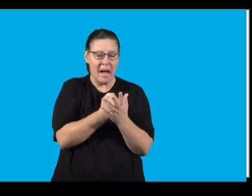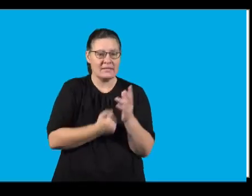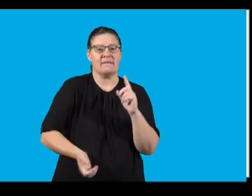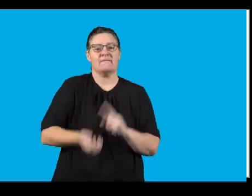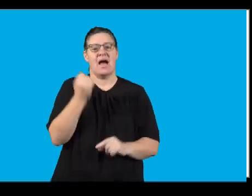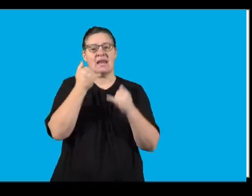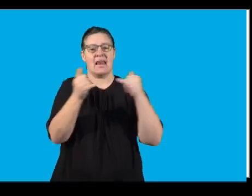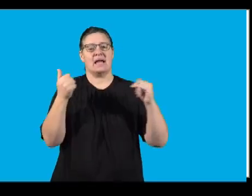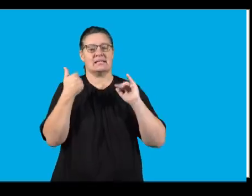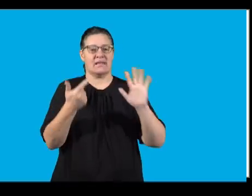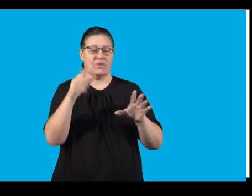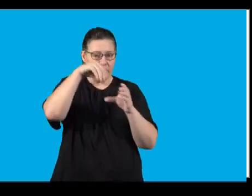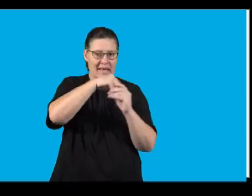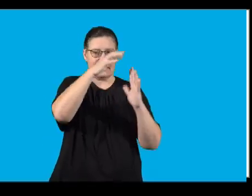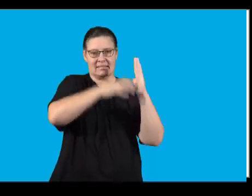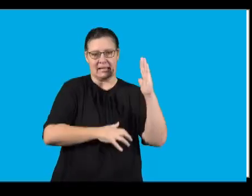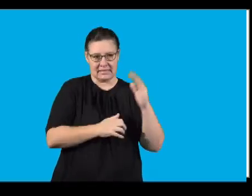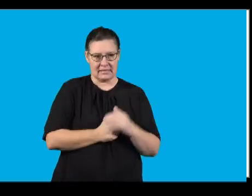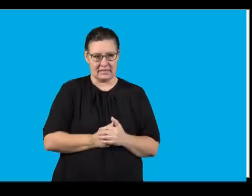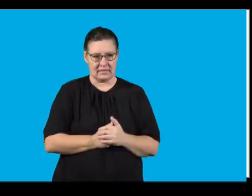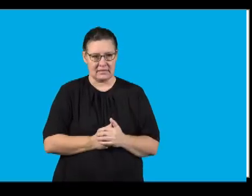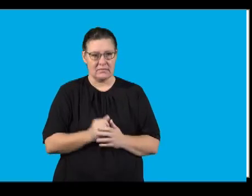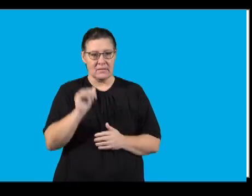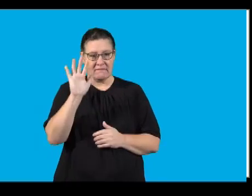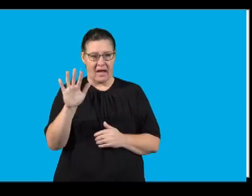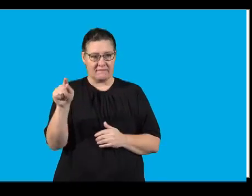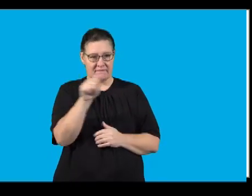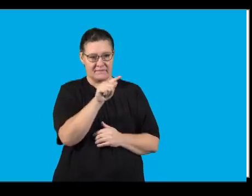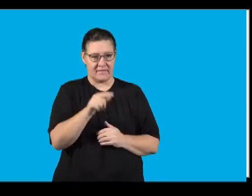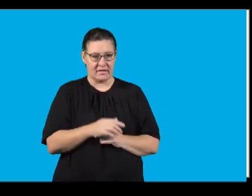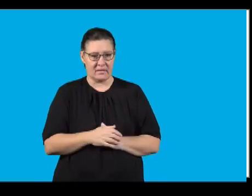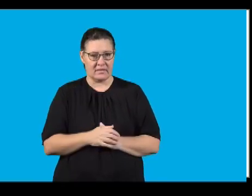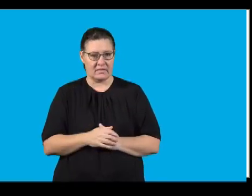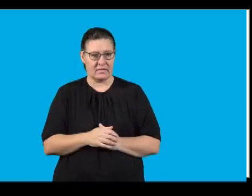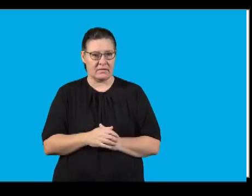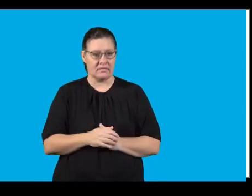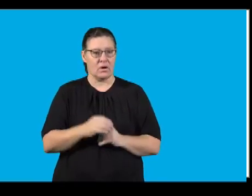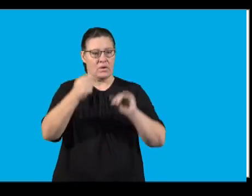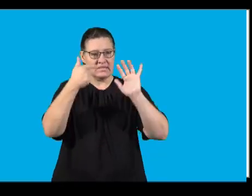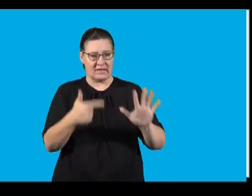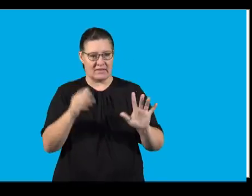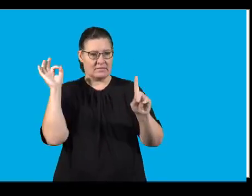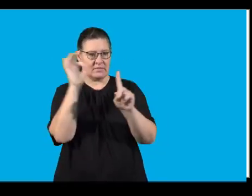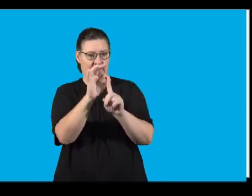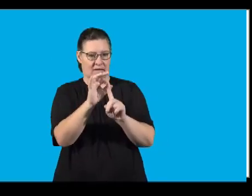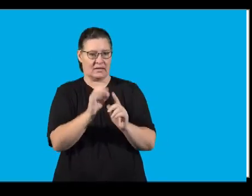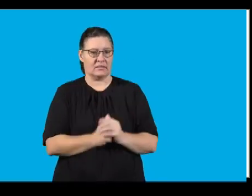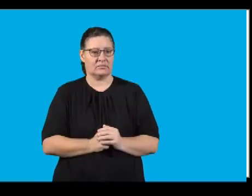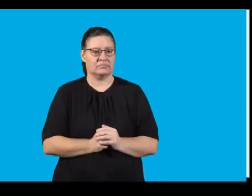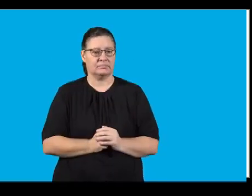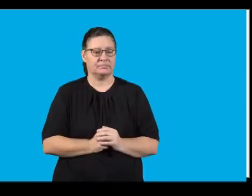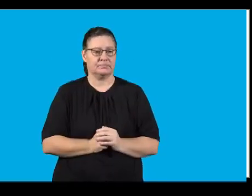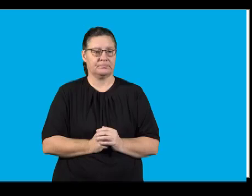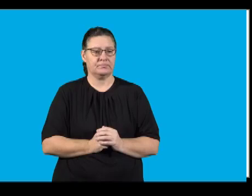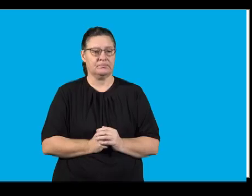that you have to find line 7 in the text. So if that is line 5 there, we're going to look at line 7